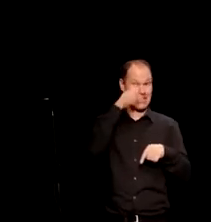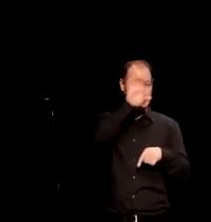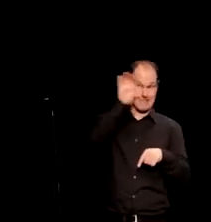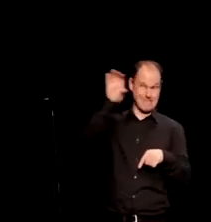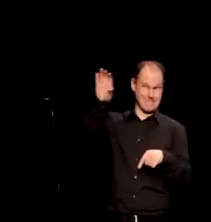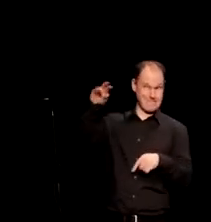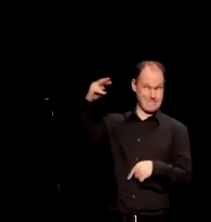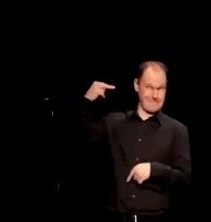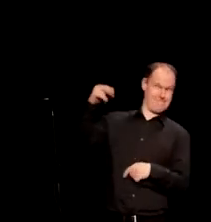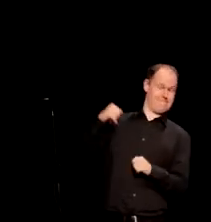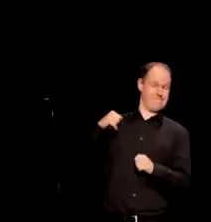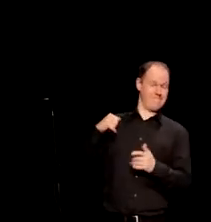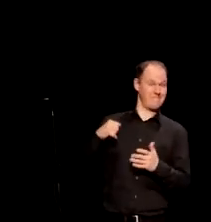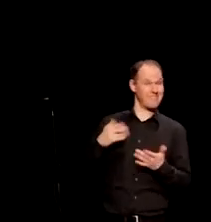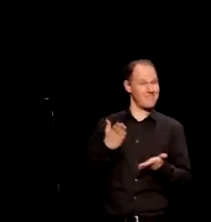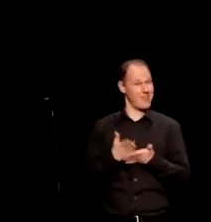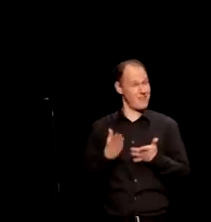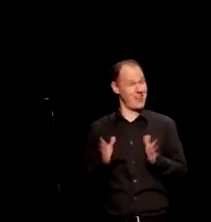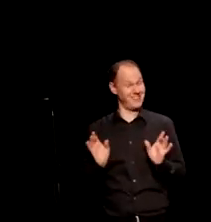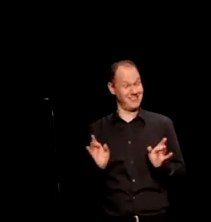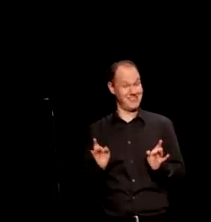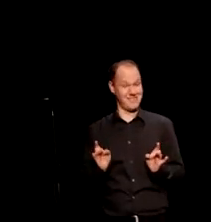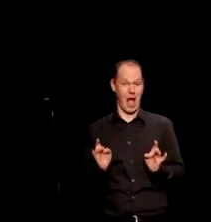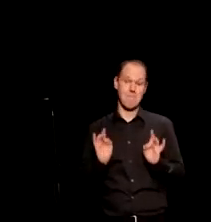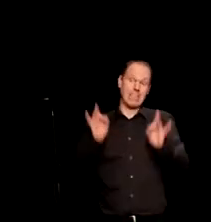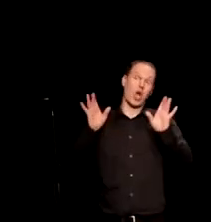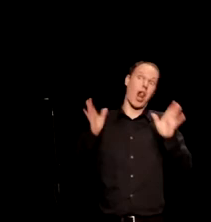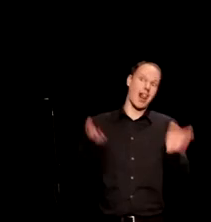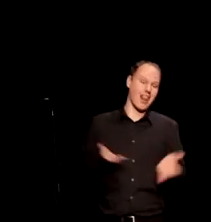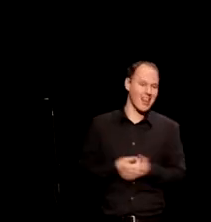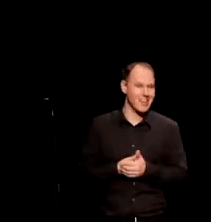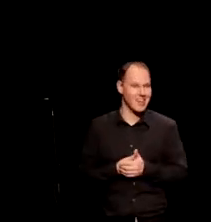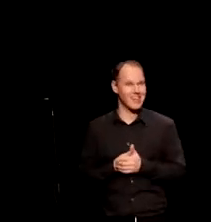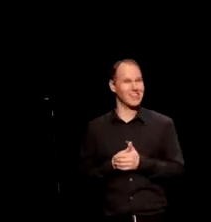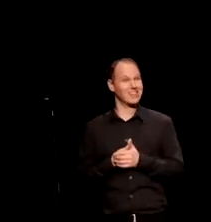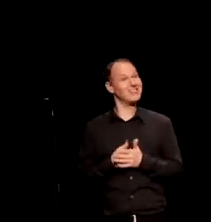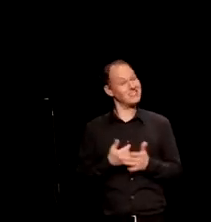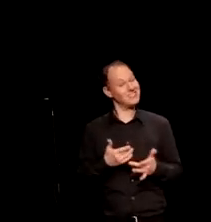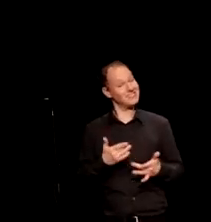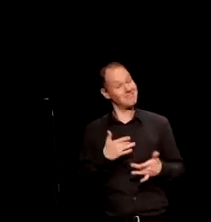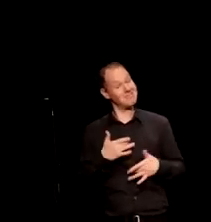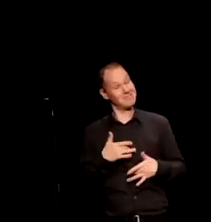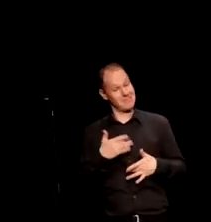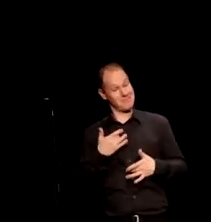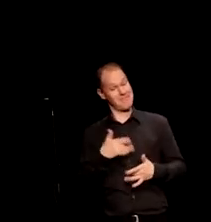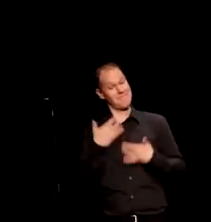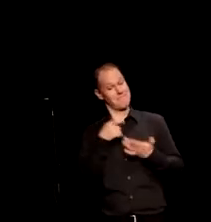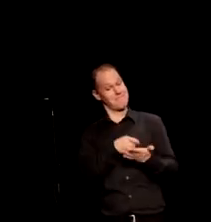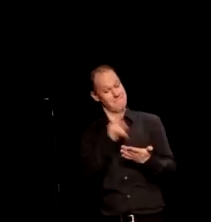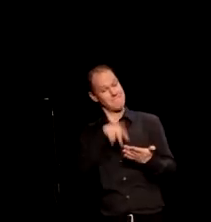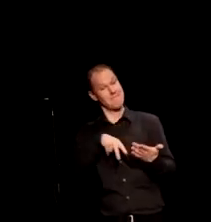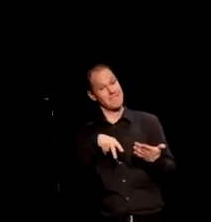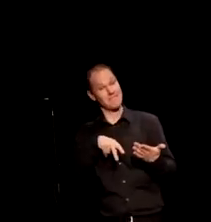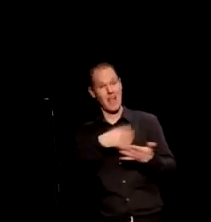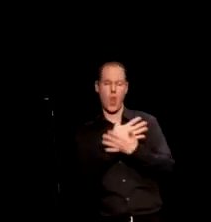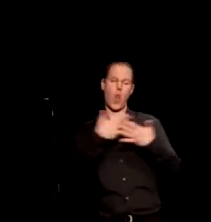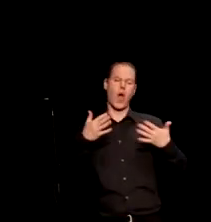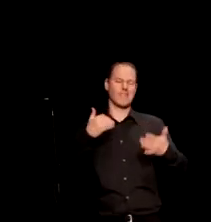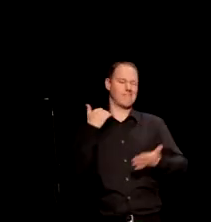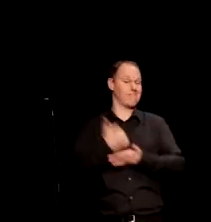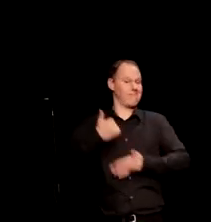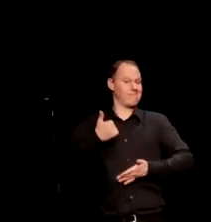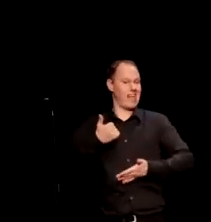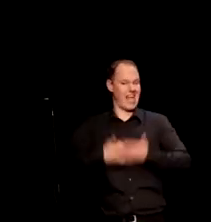yeah, it's really magical actually to be able to be in that room and experience those plays with lots of brilliant